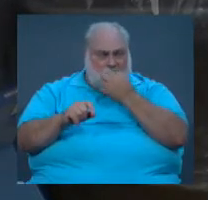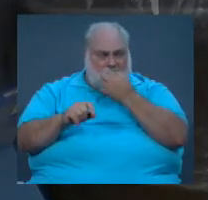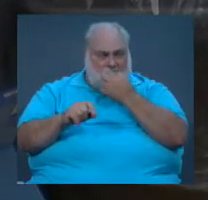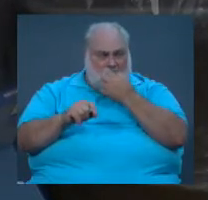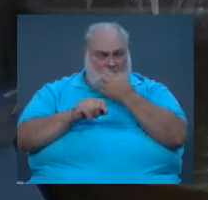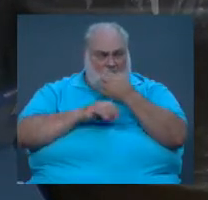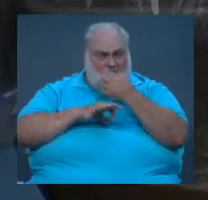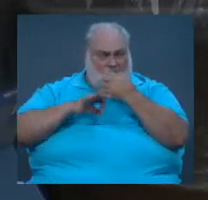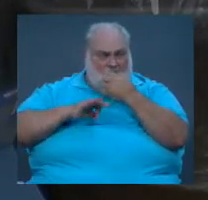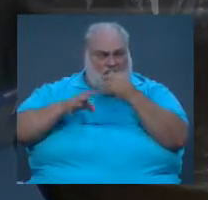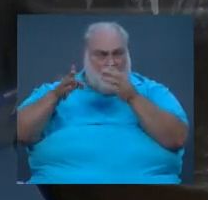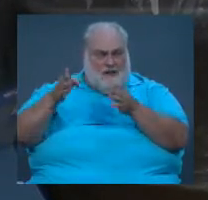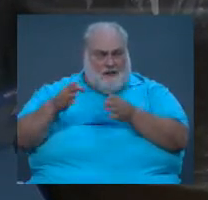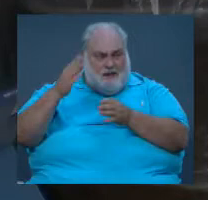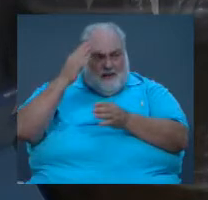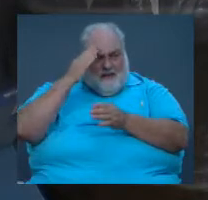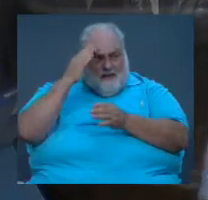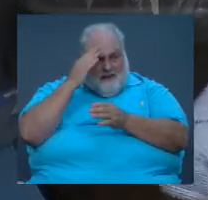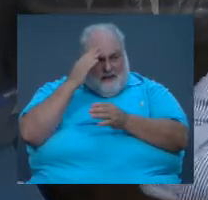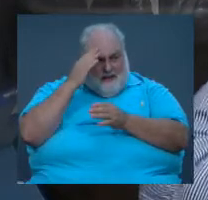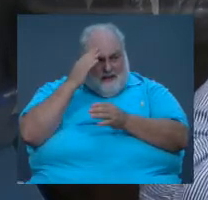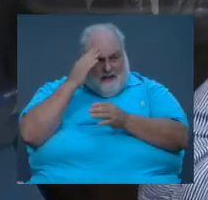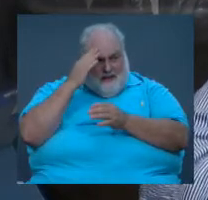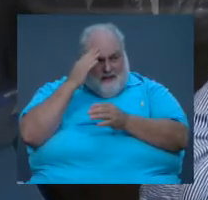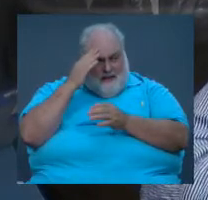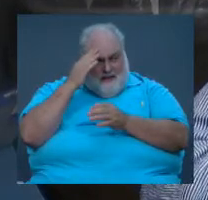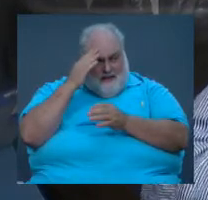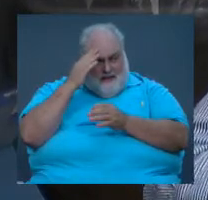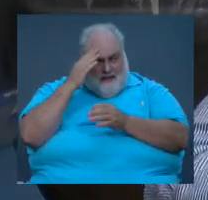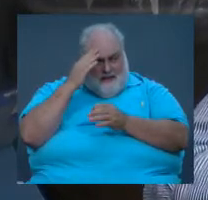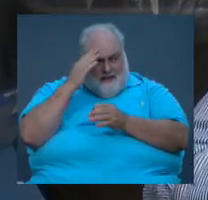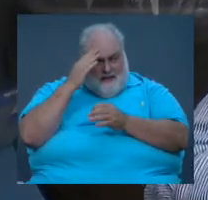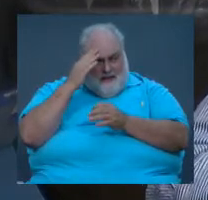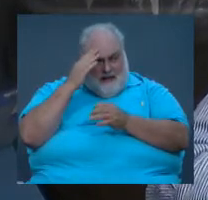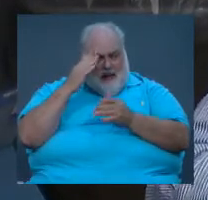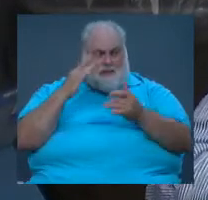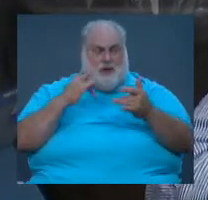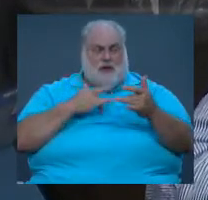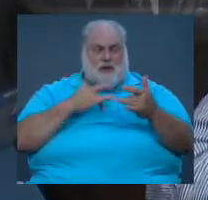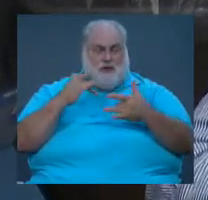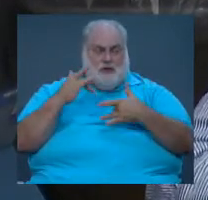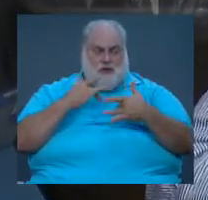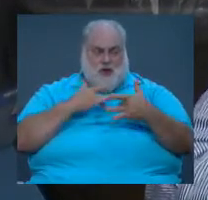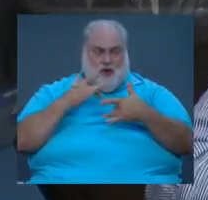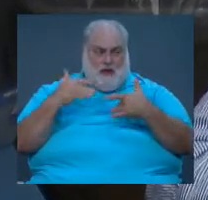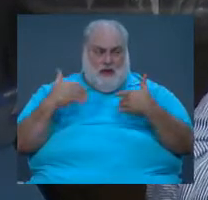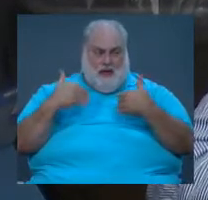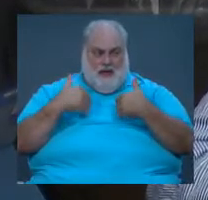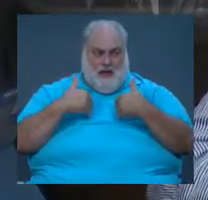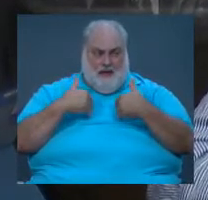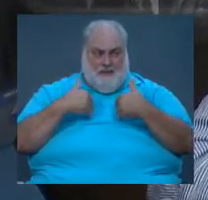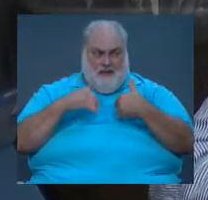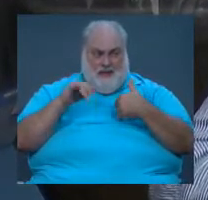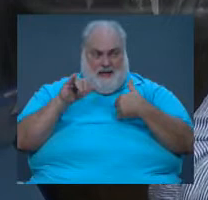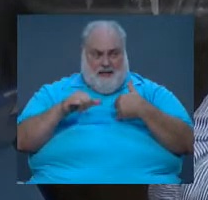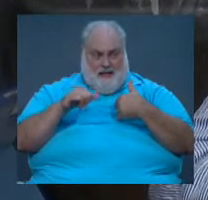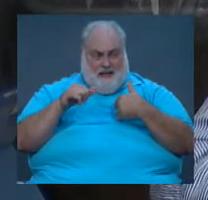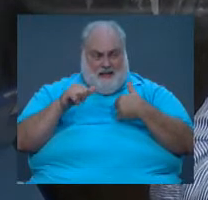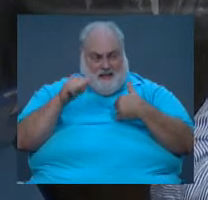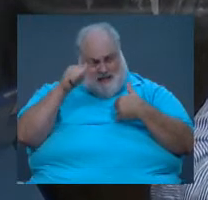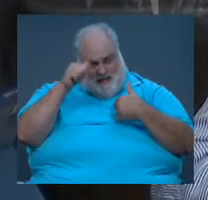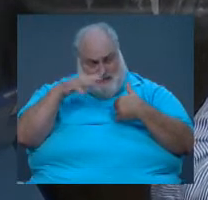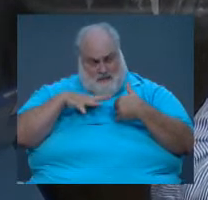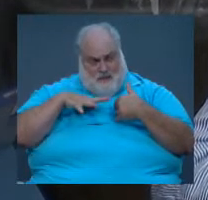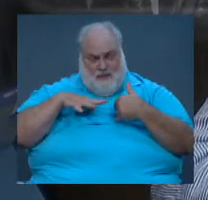staff person because I want to know about, well, maybe you can tell me. I'm concerned as to whether this gentleman, I'm sure, was